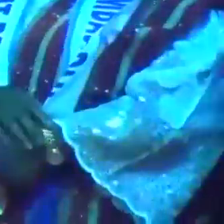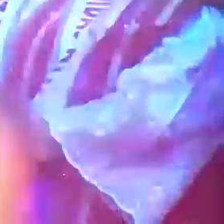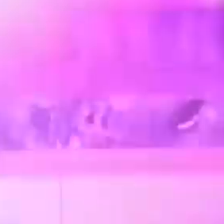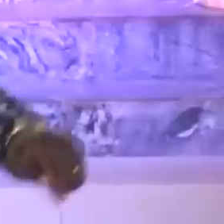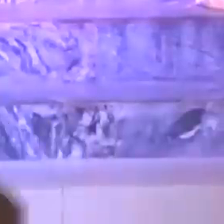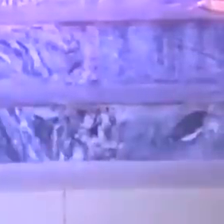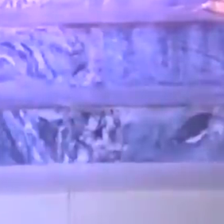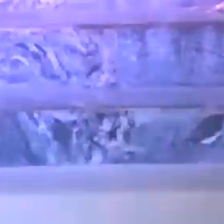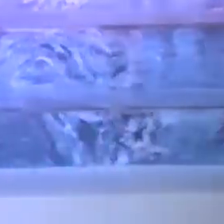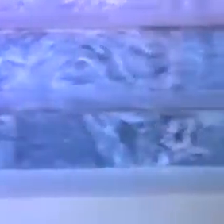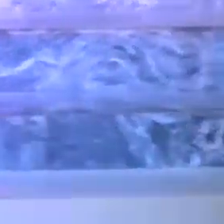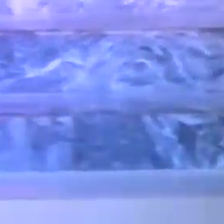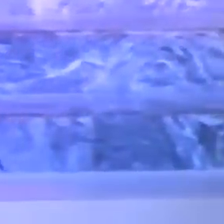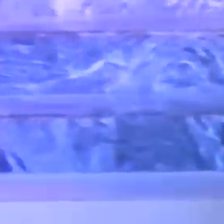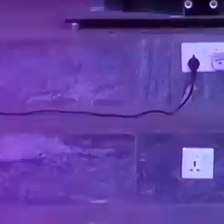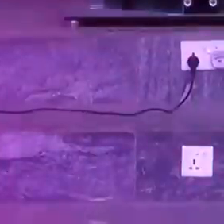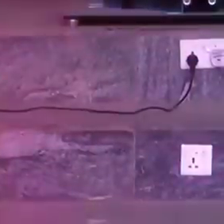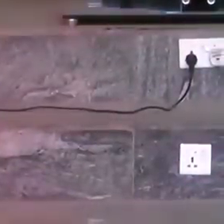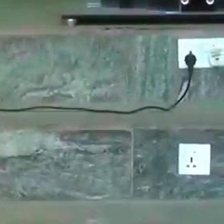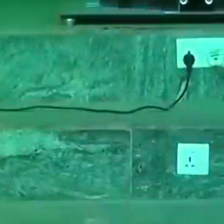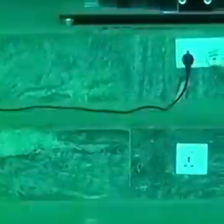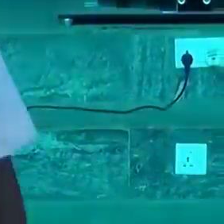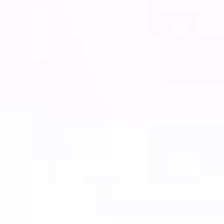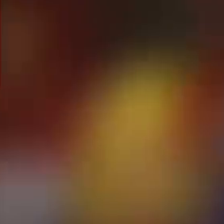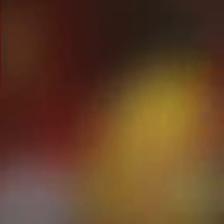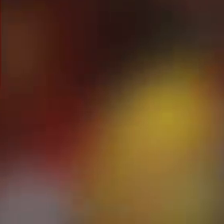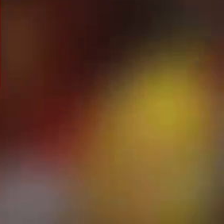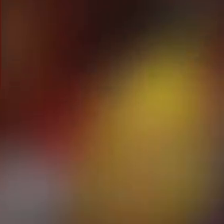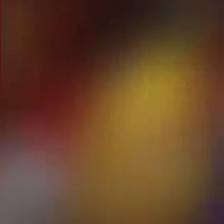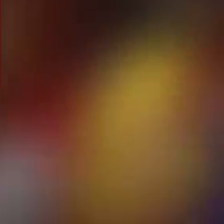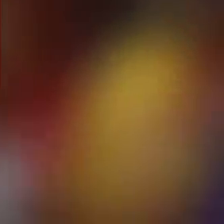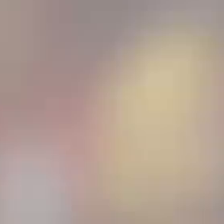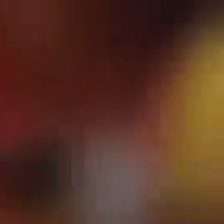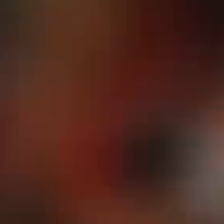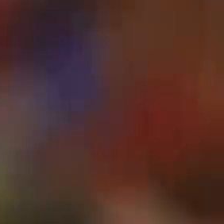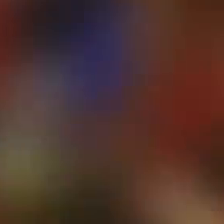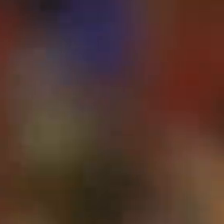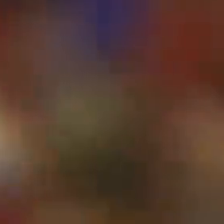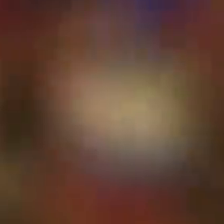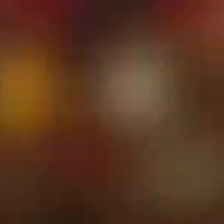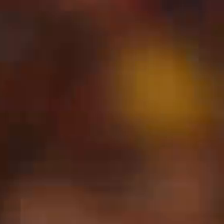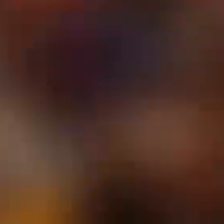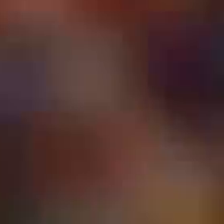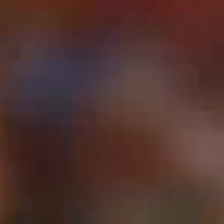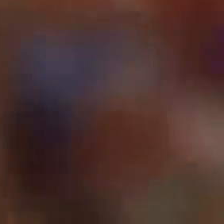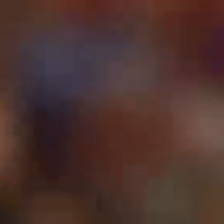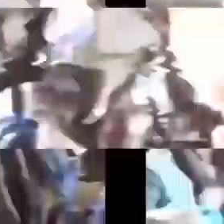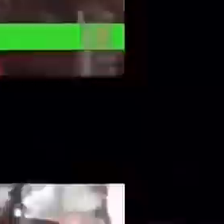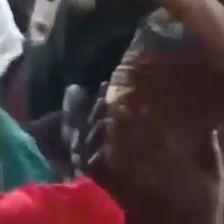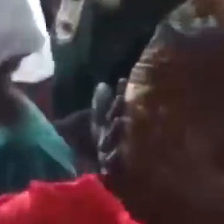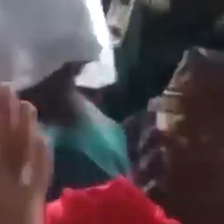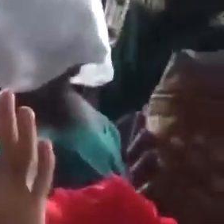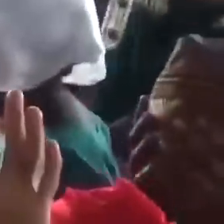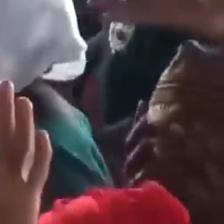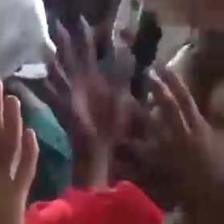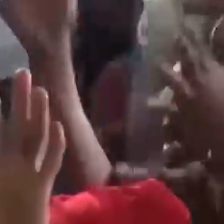apostle dr SMO mustafa jb baba se bi oba lu gbale ju agba dr yinka ye fele ati prophetess means yana we yalu kumbo iwana